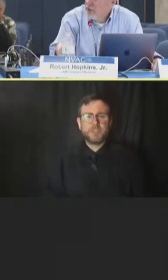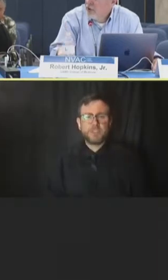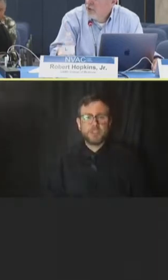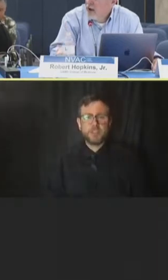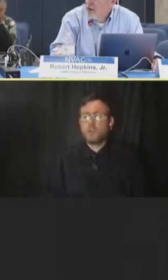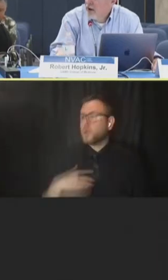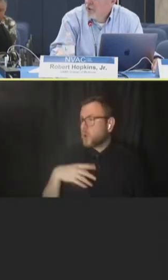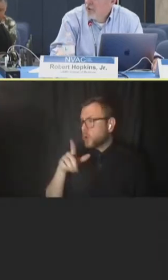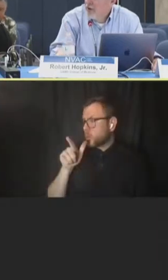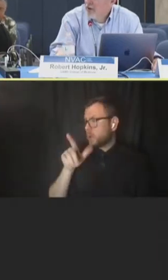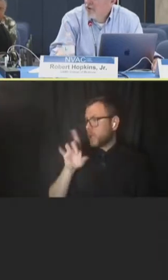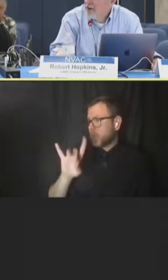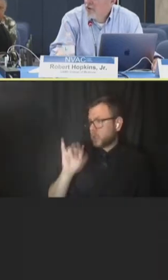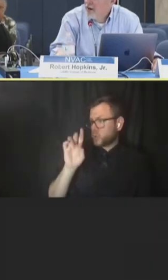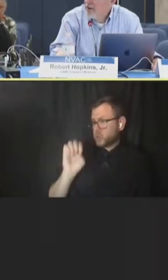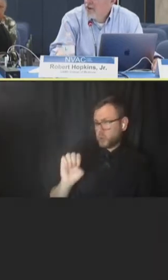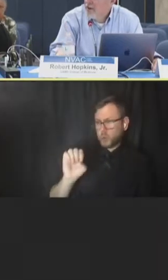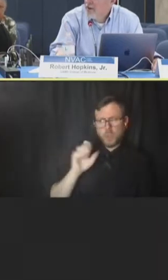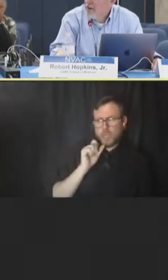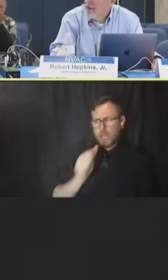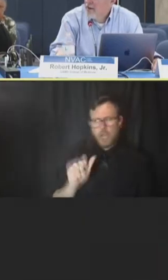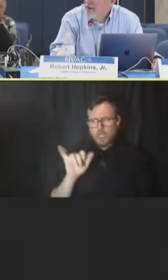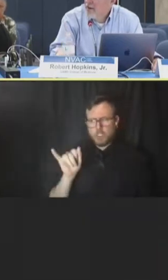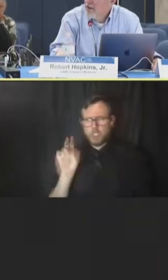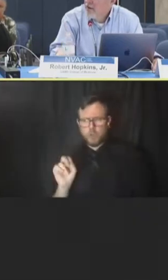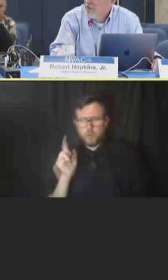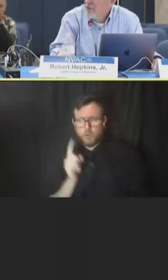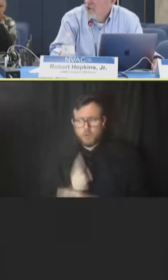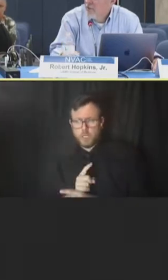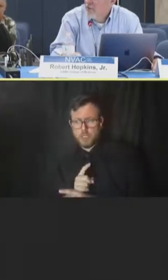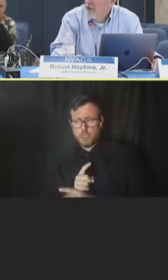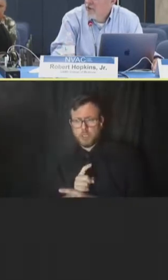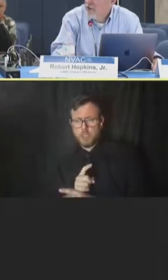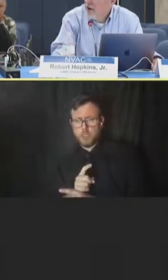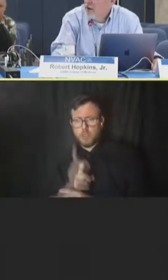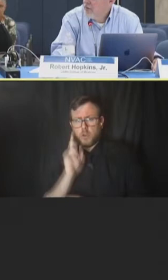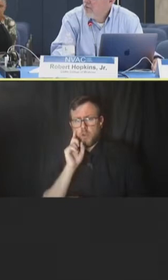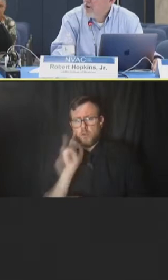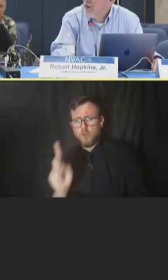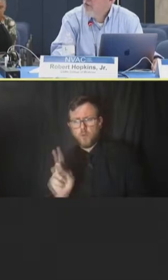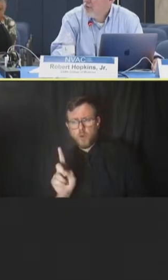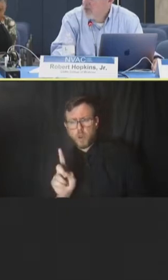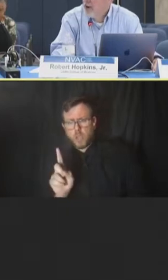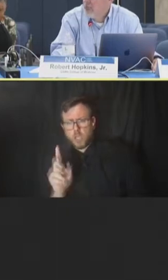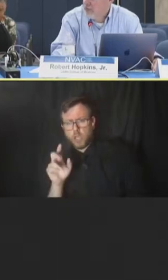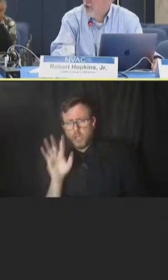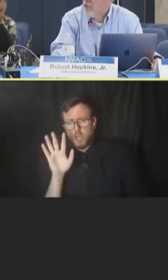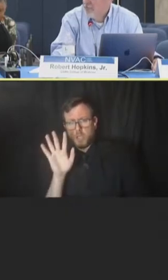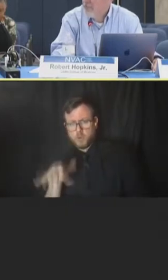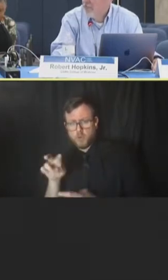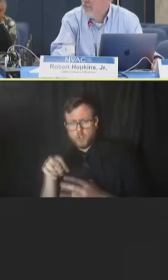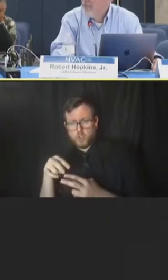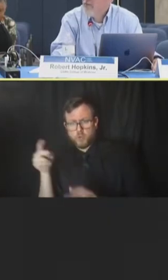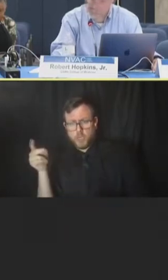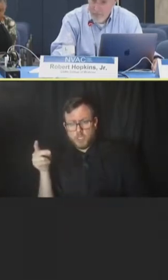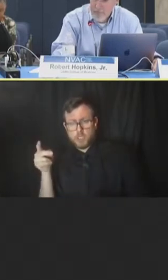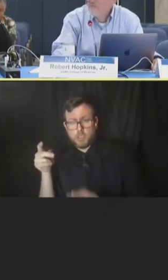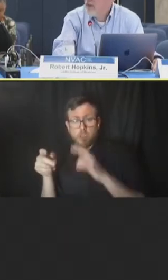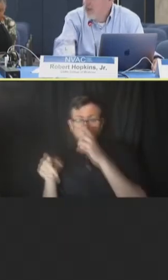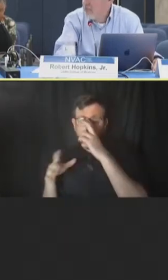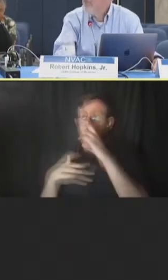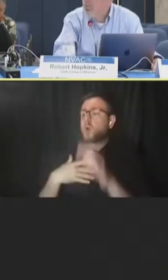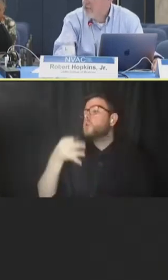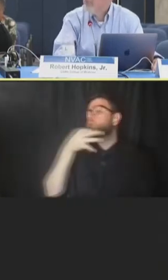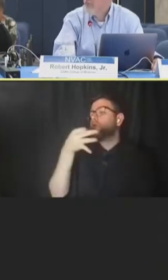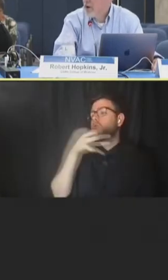of June, not January. Is that correct? For the strain, 28th of June. Is the upcoming VRBPAC